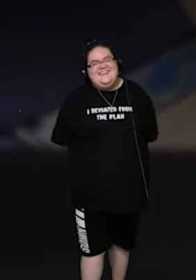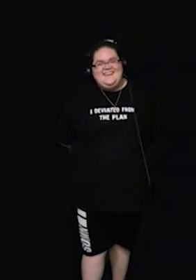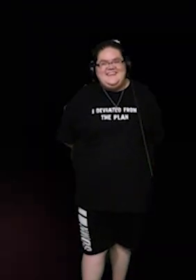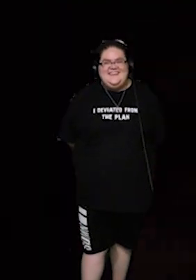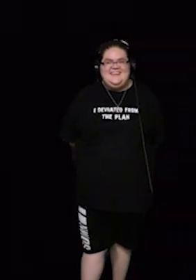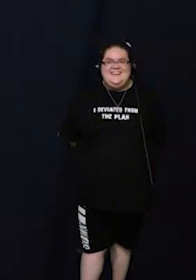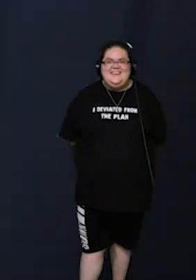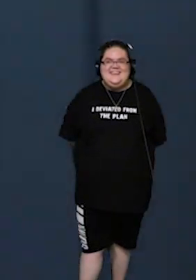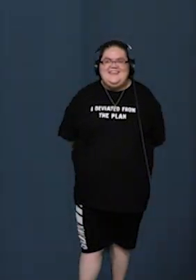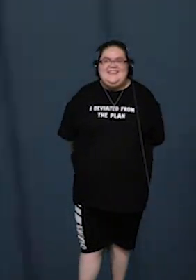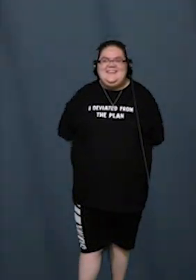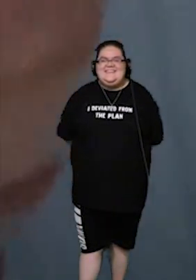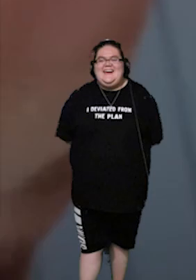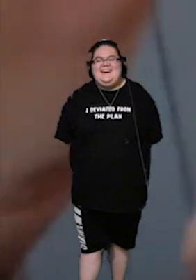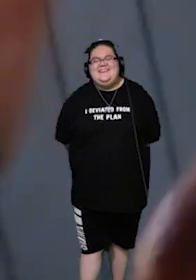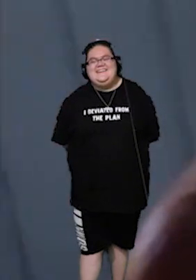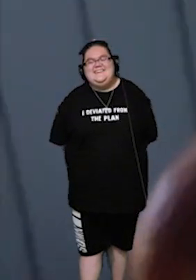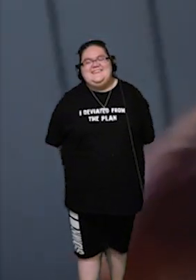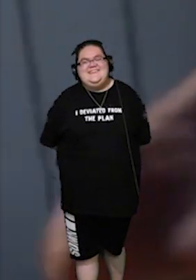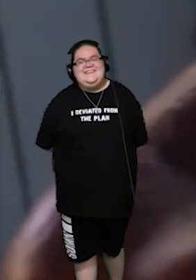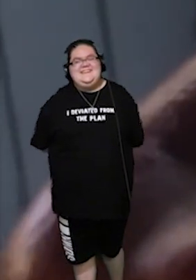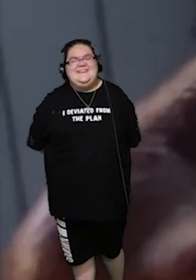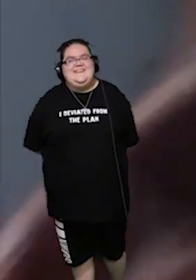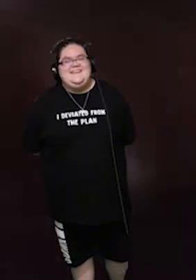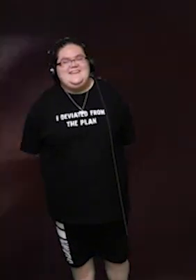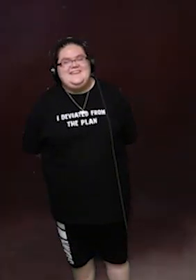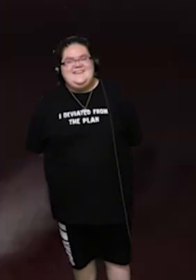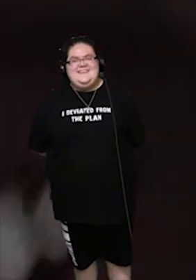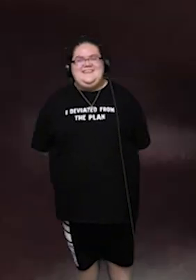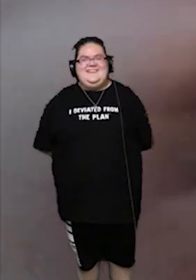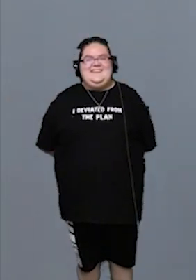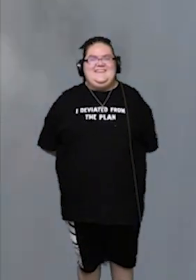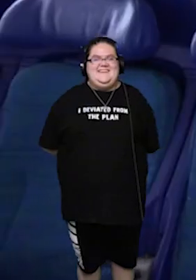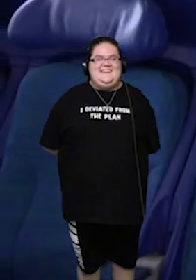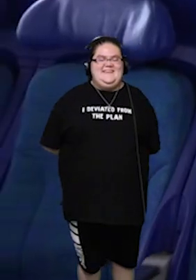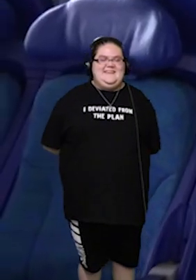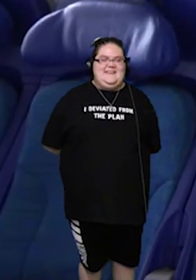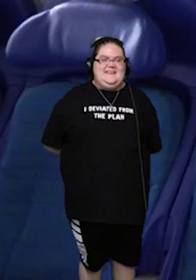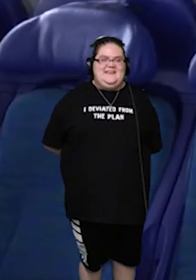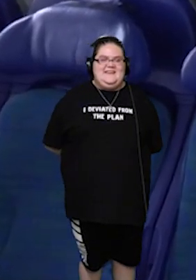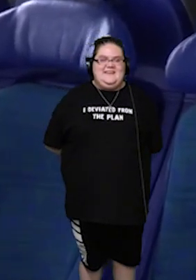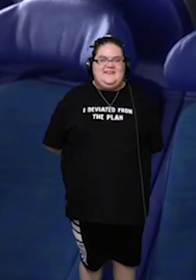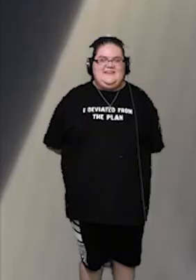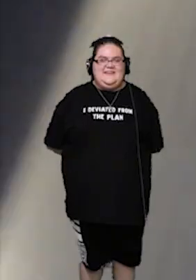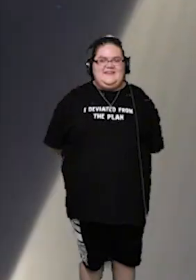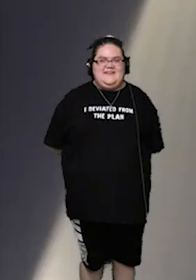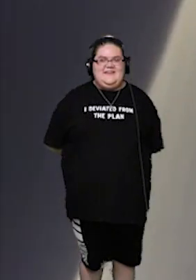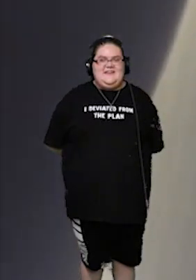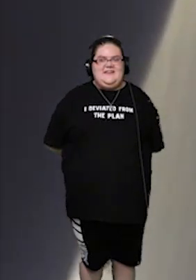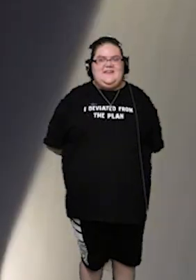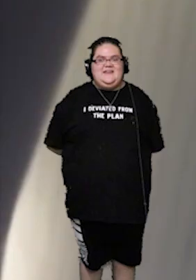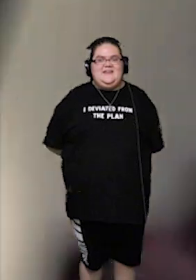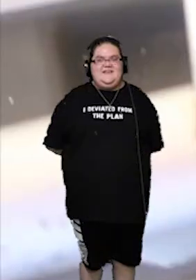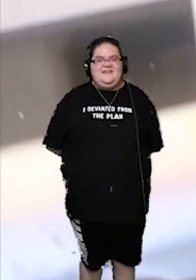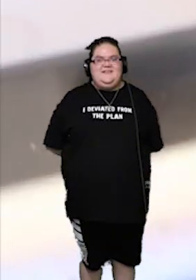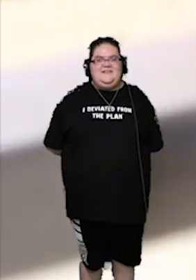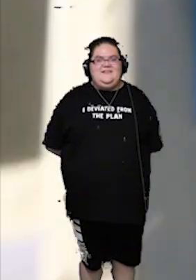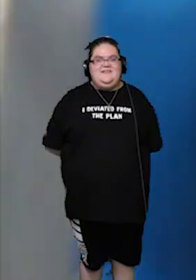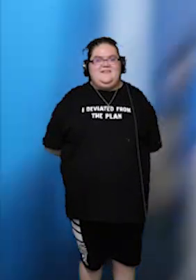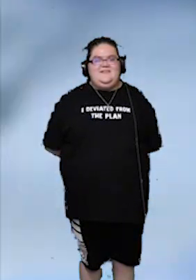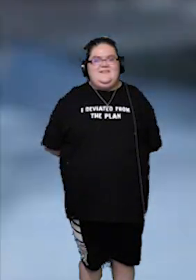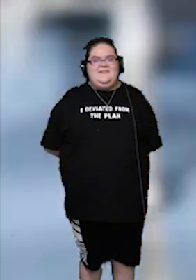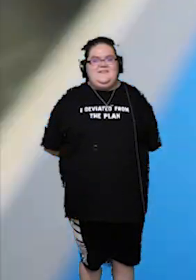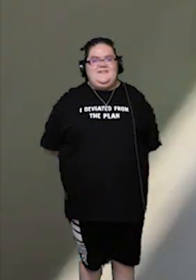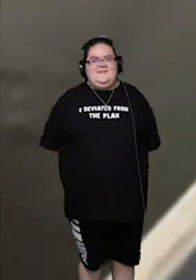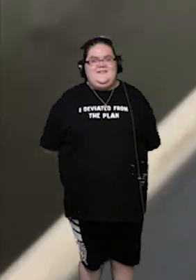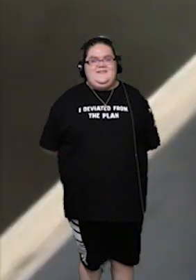Oh, but out of context, that's mad. Don't yeah, actually, do you know, that sentence was crazy. Wait, can you get out of here? I mean, not right now. Oh, you